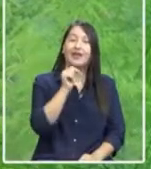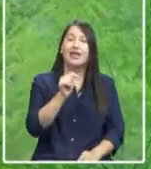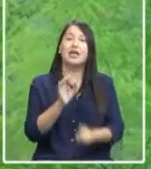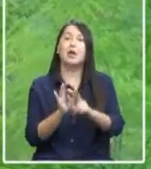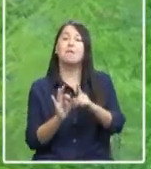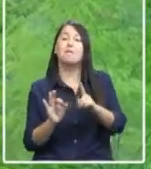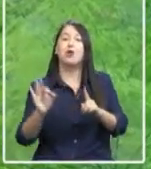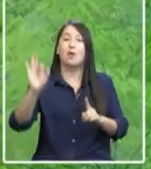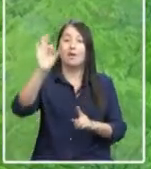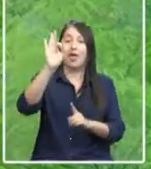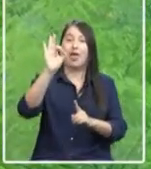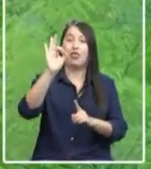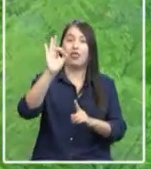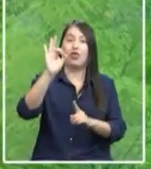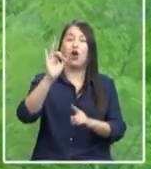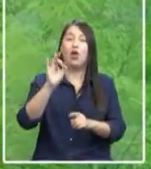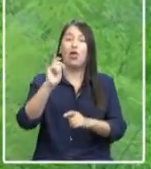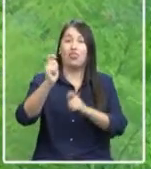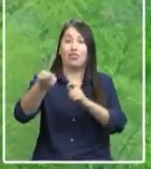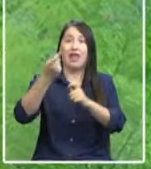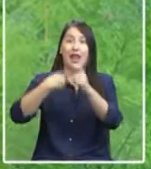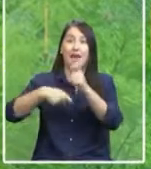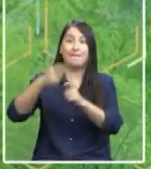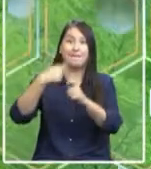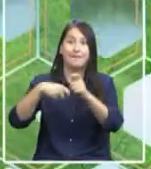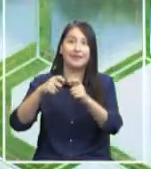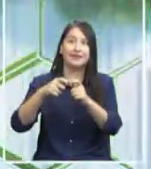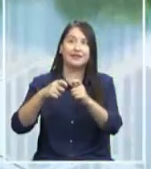because it really means that